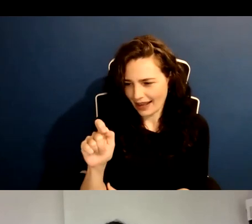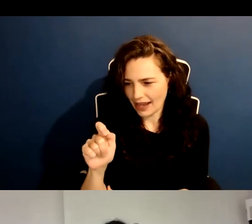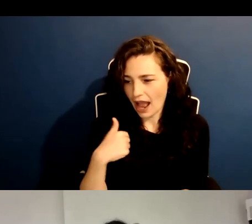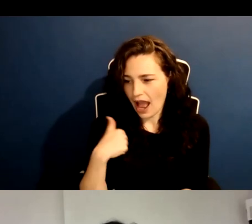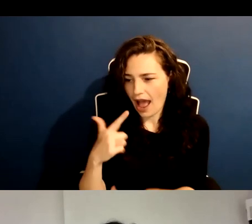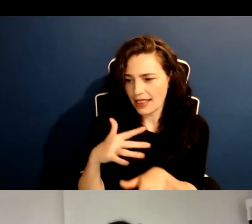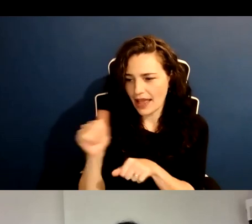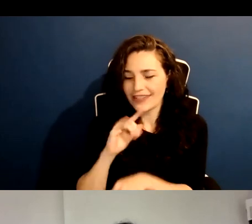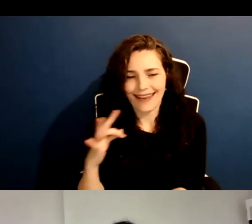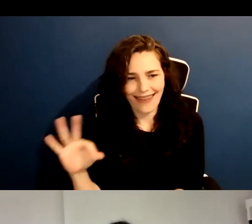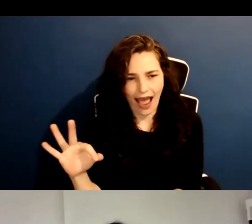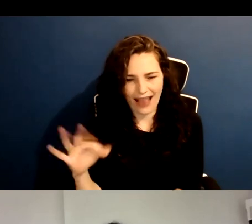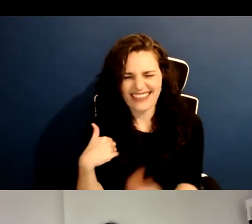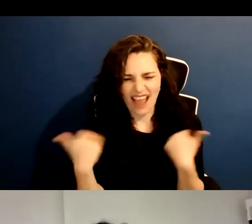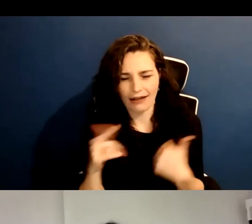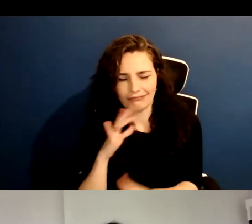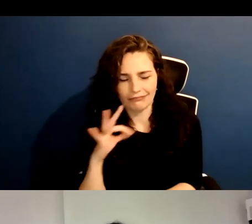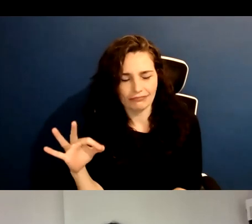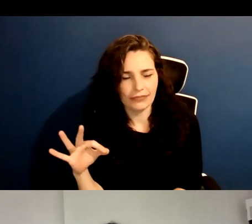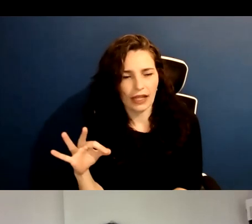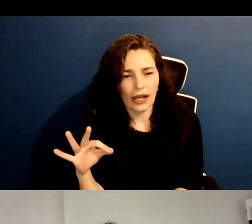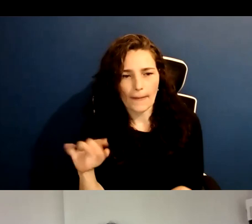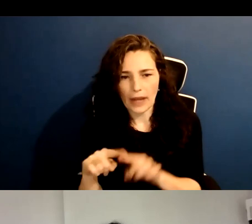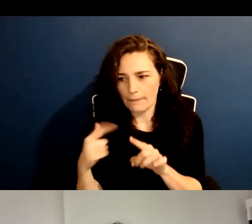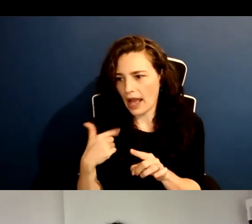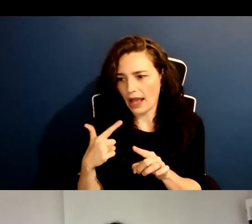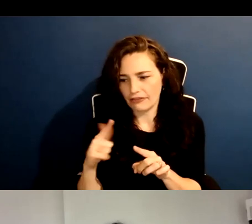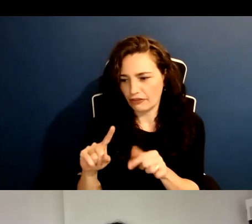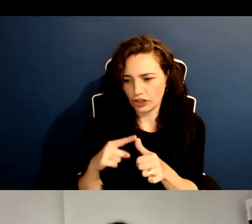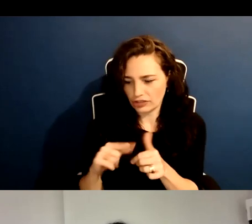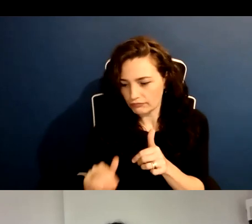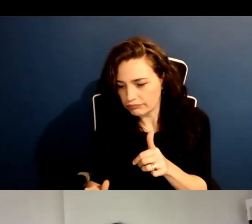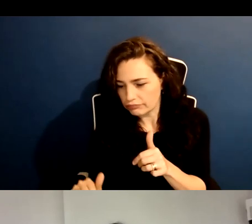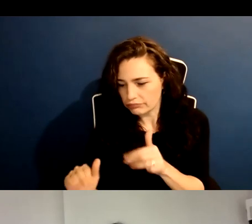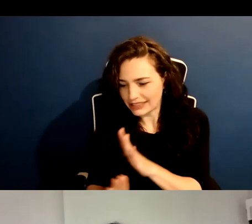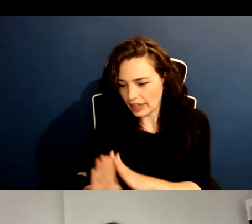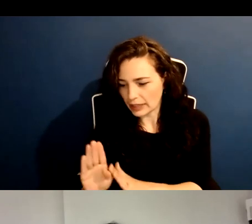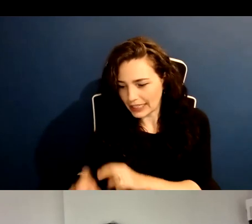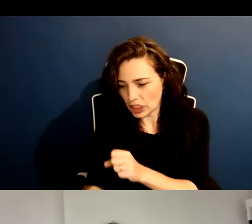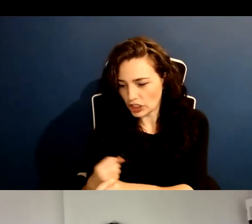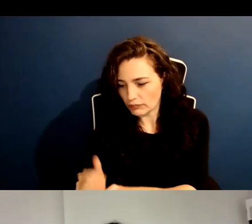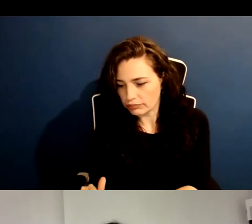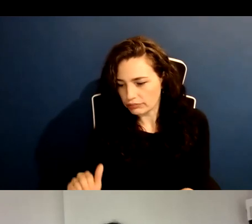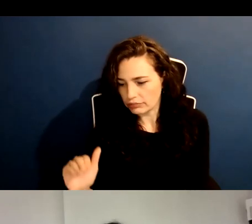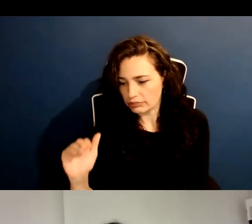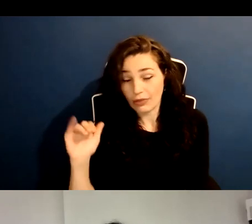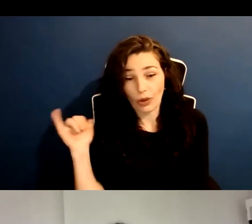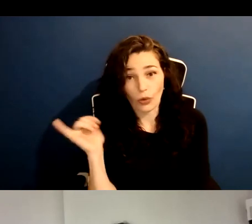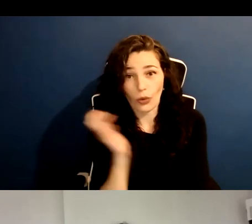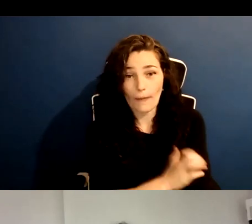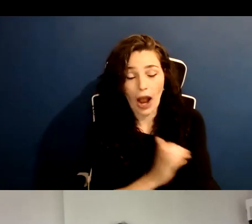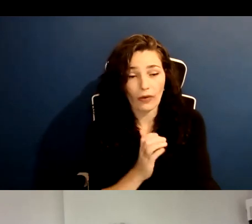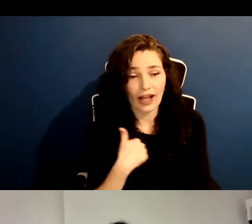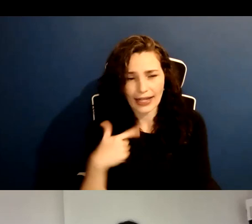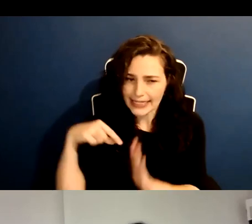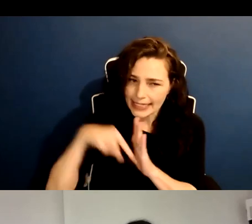I left, but I'd always, I don't know, my formative years were just really, really powerful. And I had a deep,